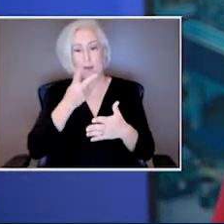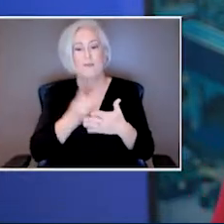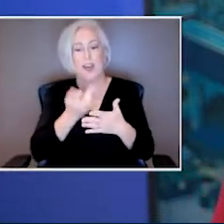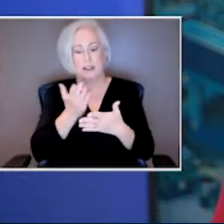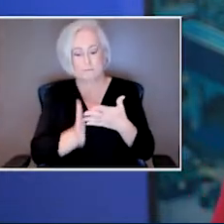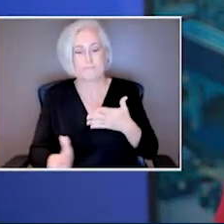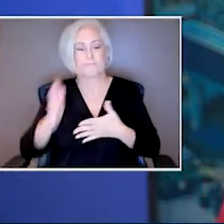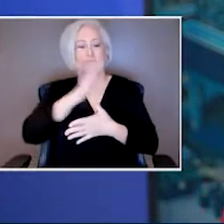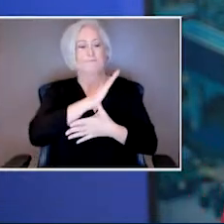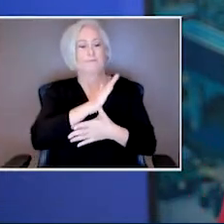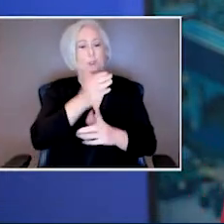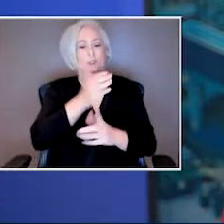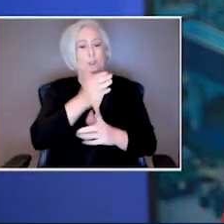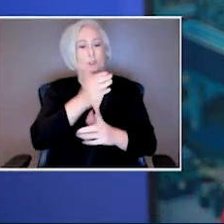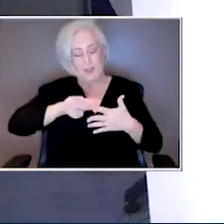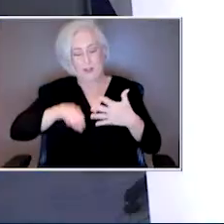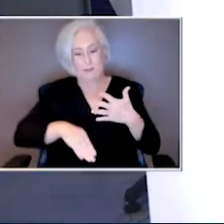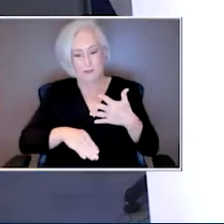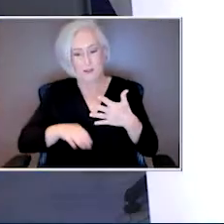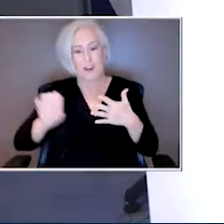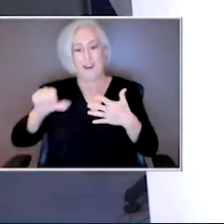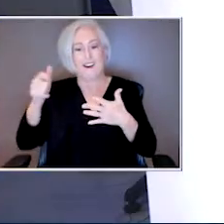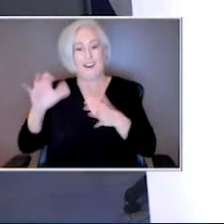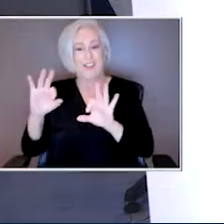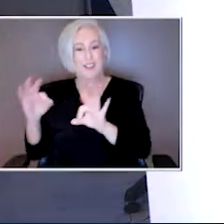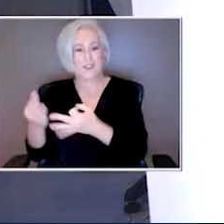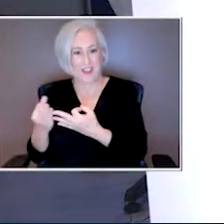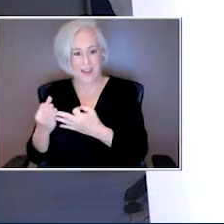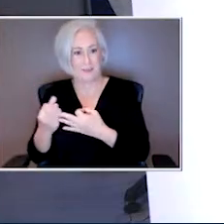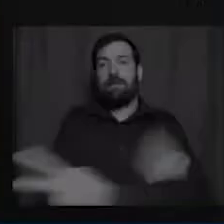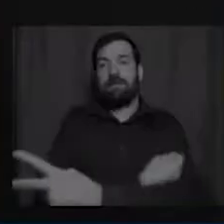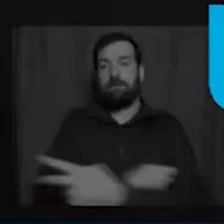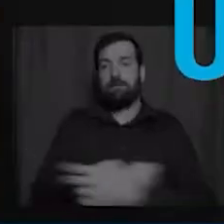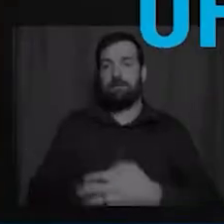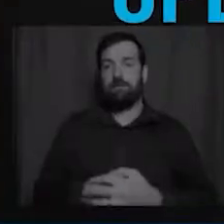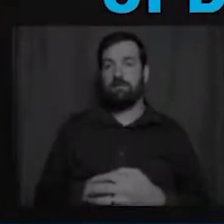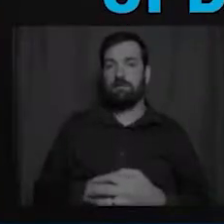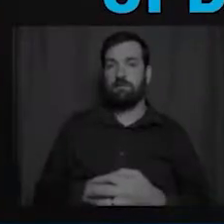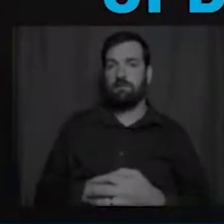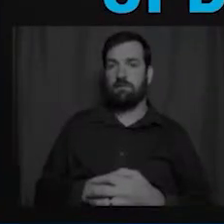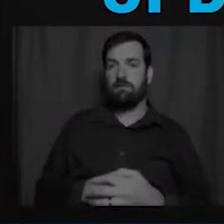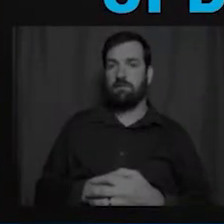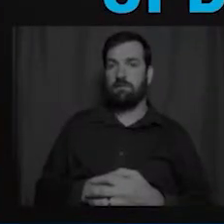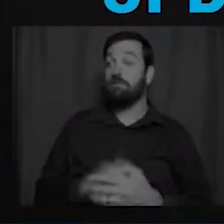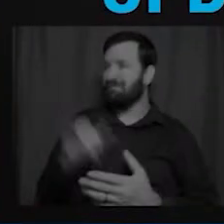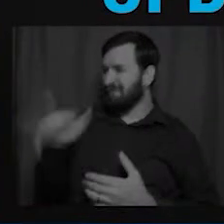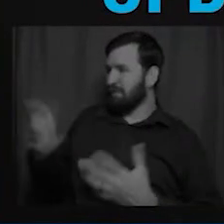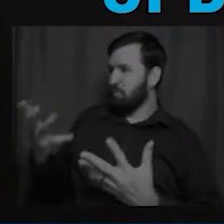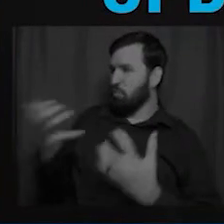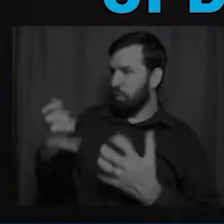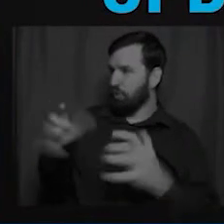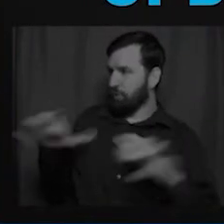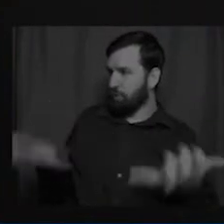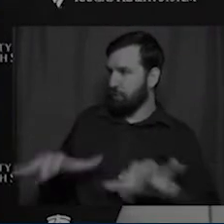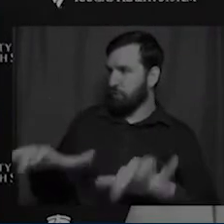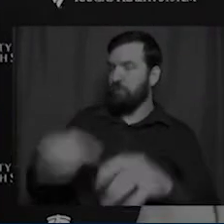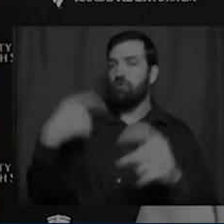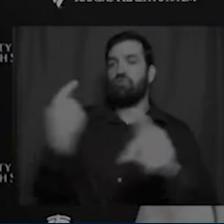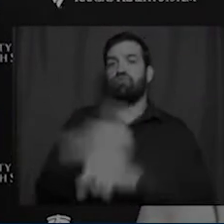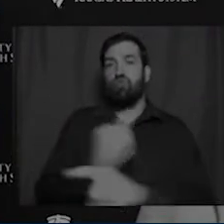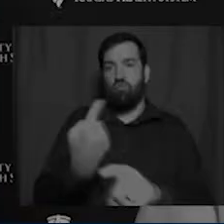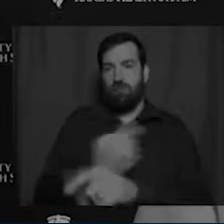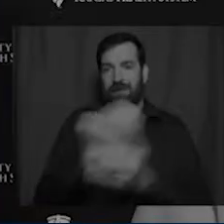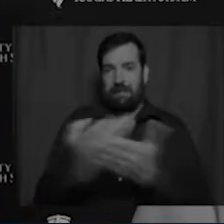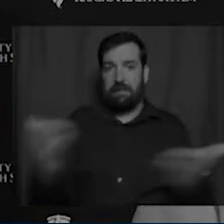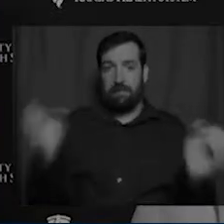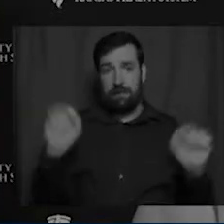myself first. Good advice, everyone. Thank you so much for joining us here this morning. Subscribe to our morning medical update and open